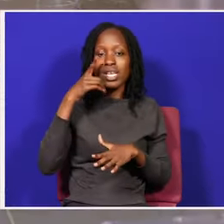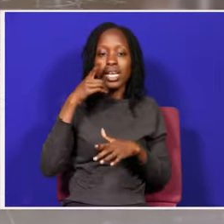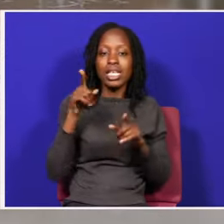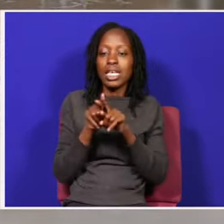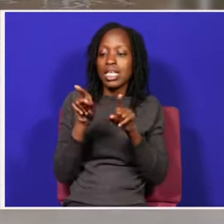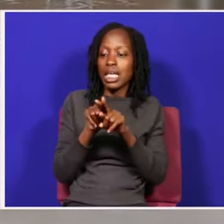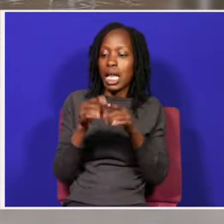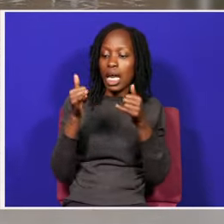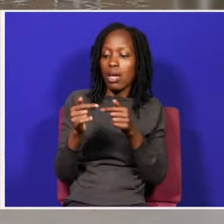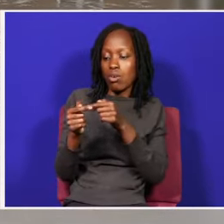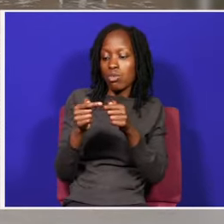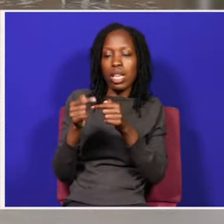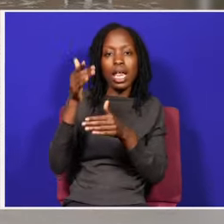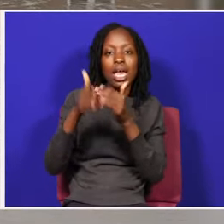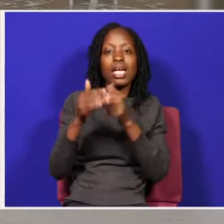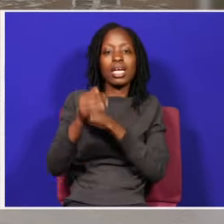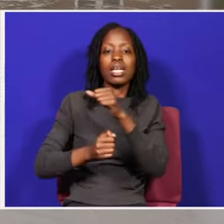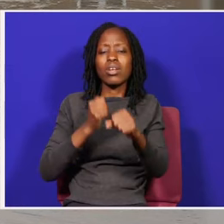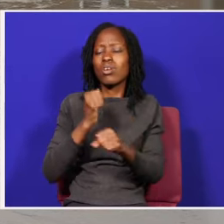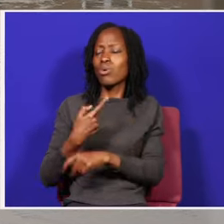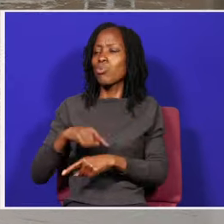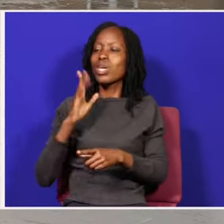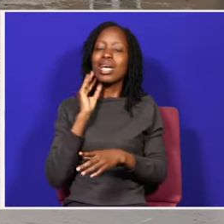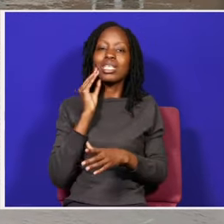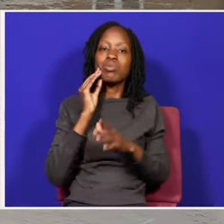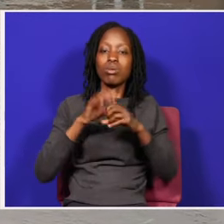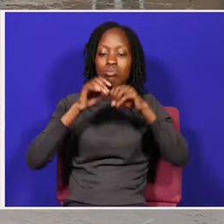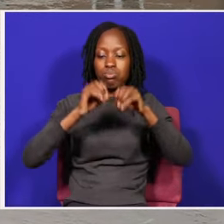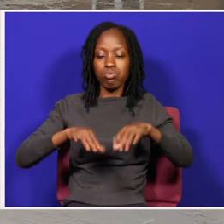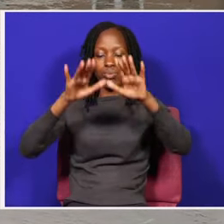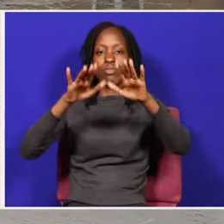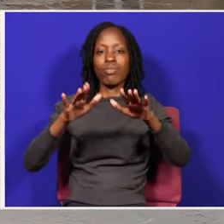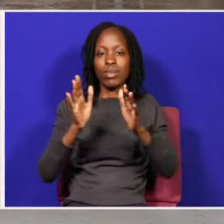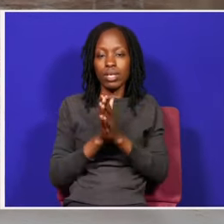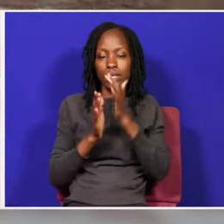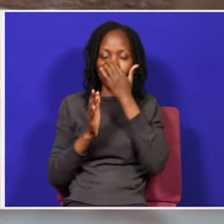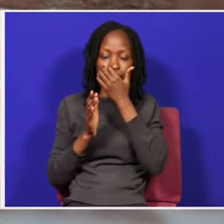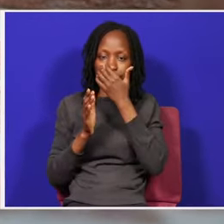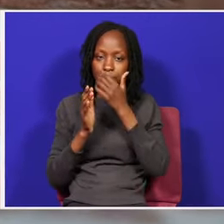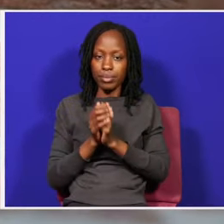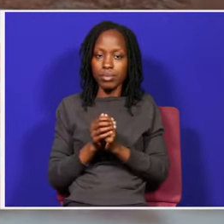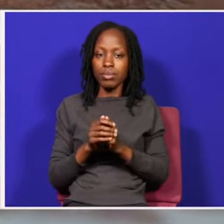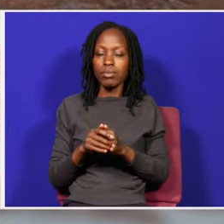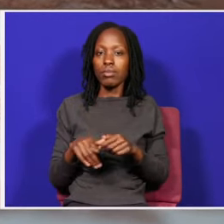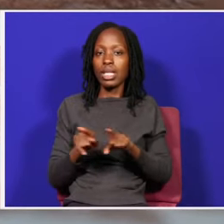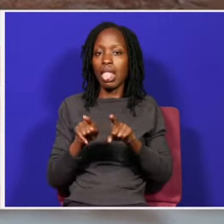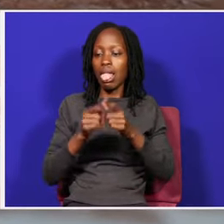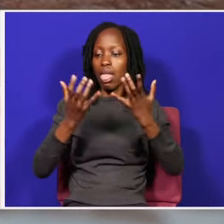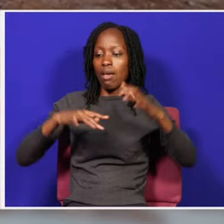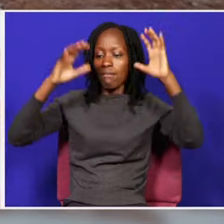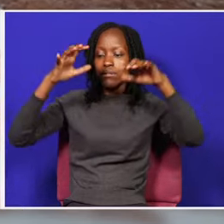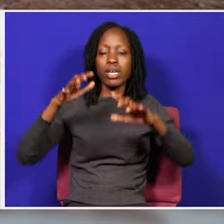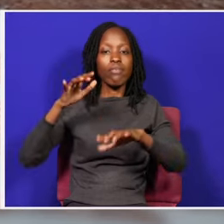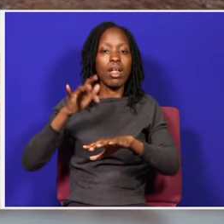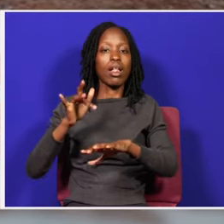to the close of the year, we're going through flooding and extreme conditions as El Nino has its effect